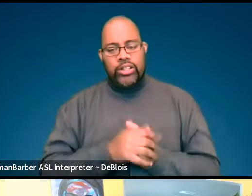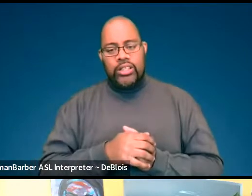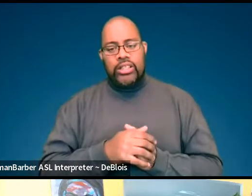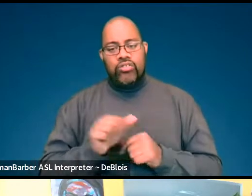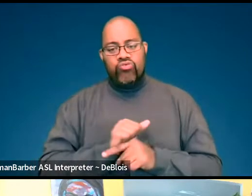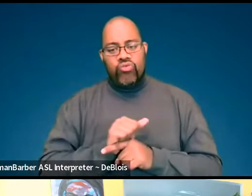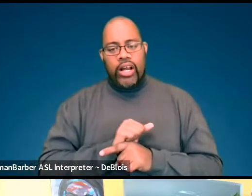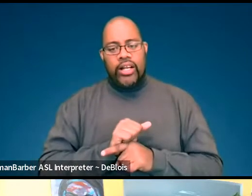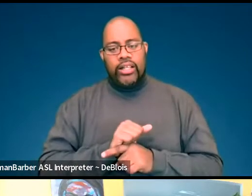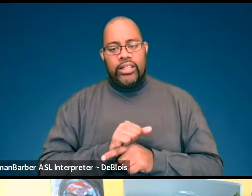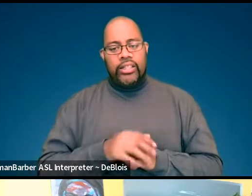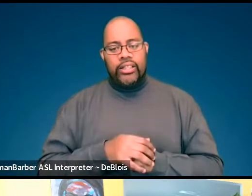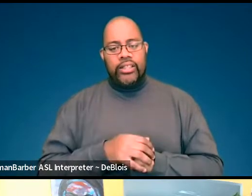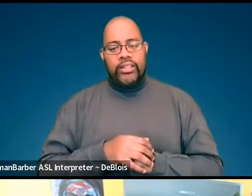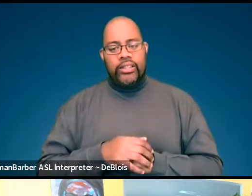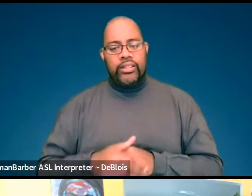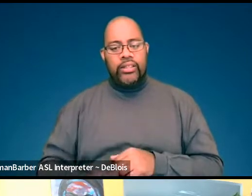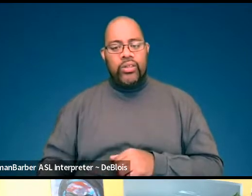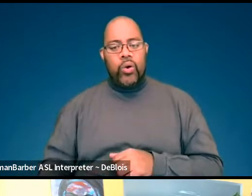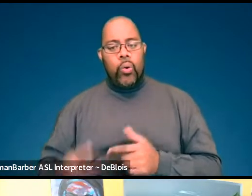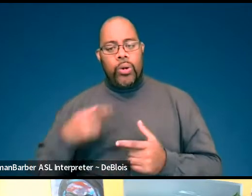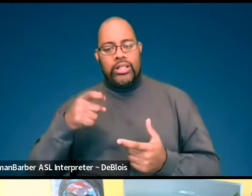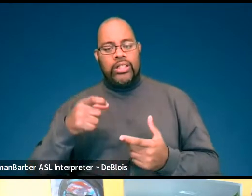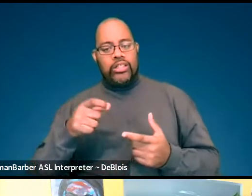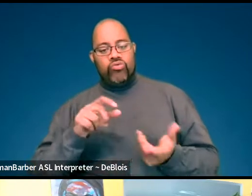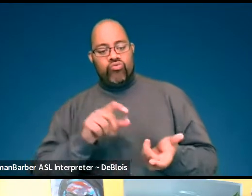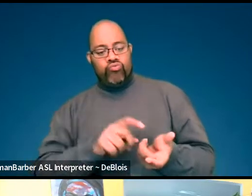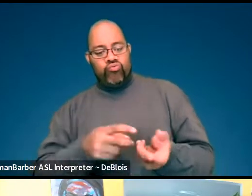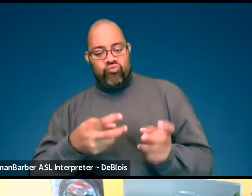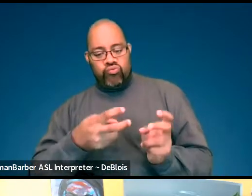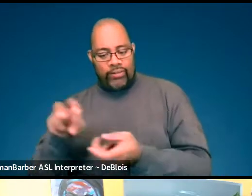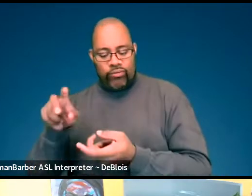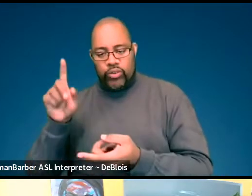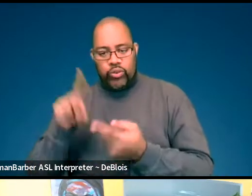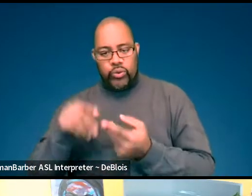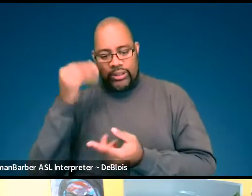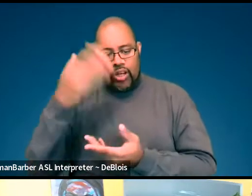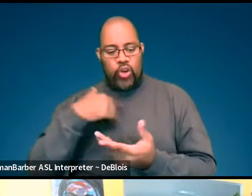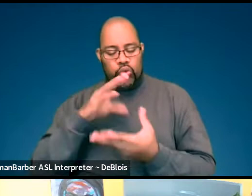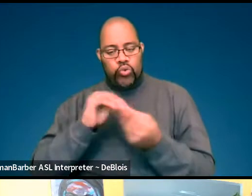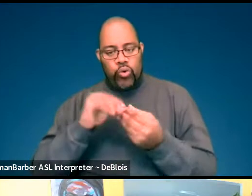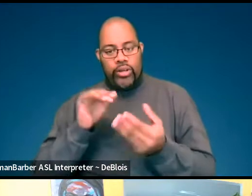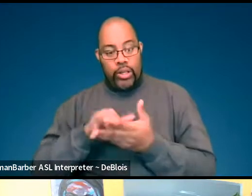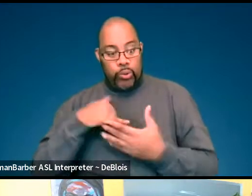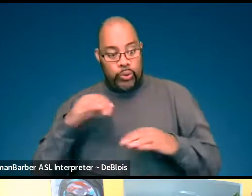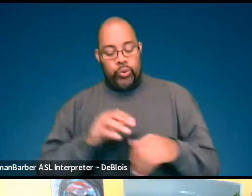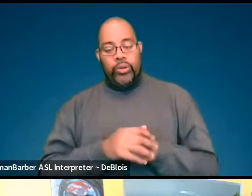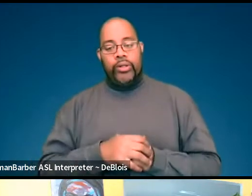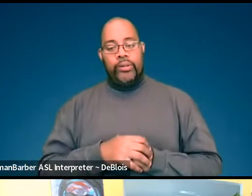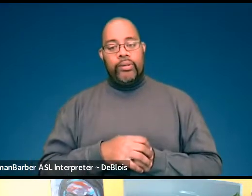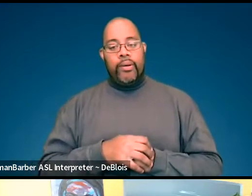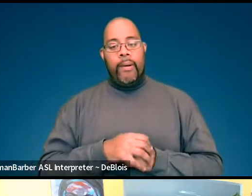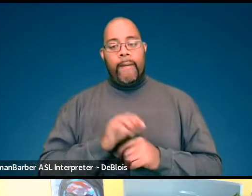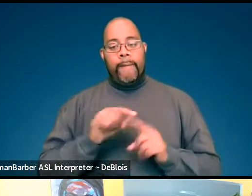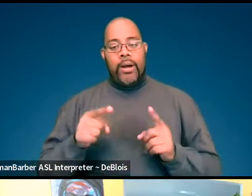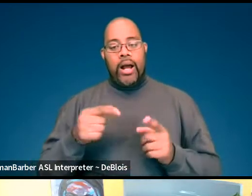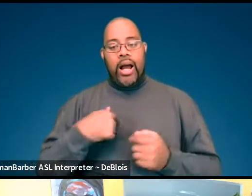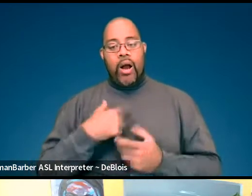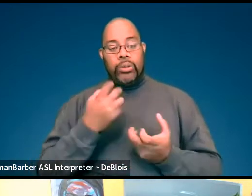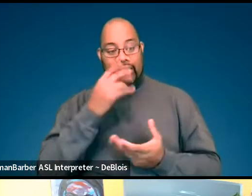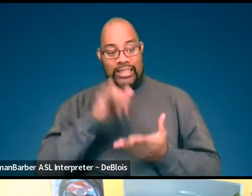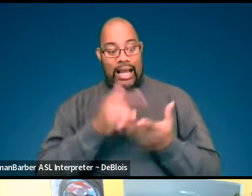up. Yeah. We need to transfer that over to telling our story, which we're doing, but I would love to see it happen